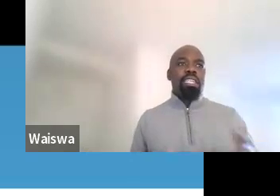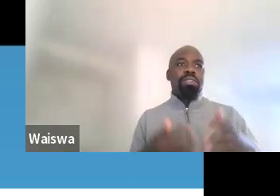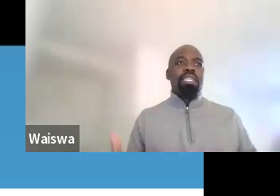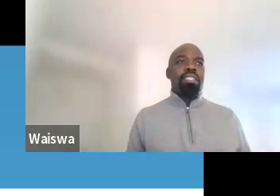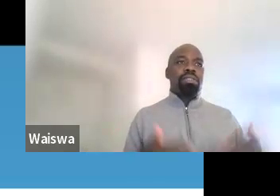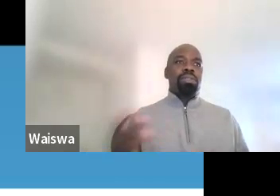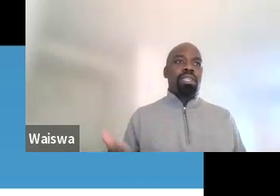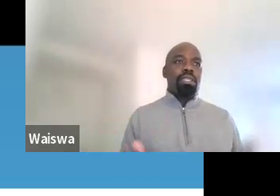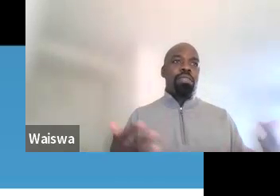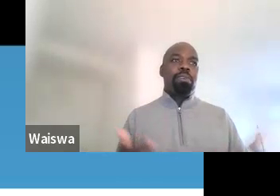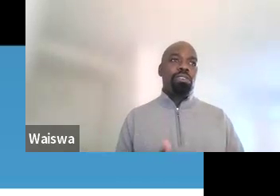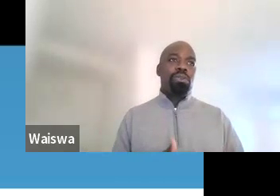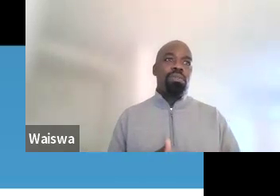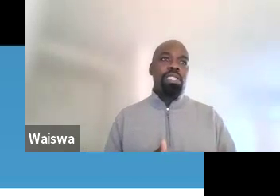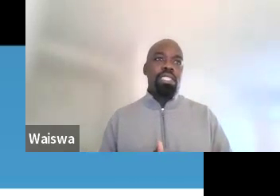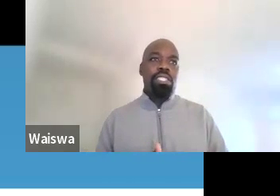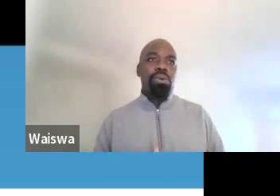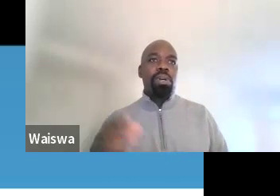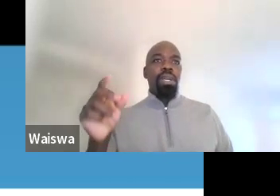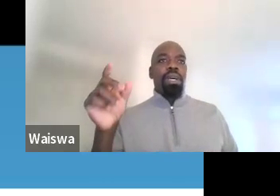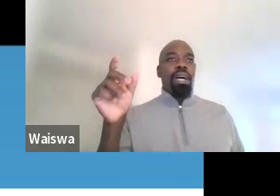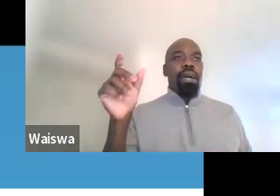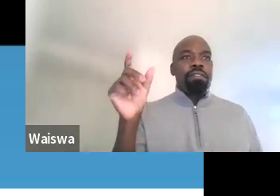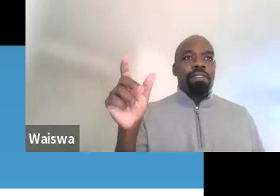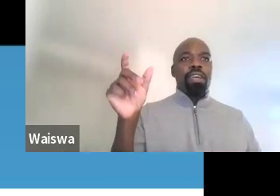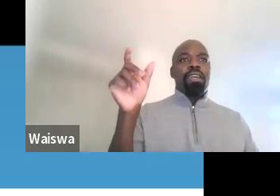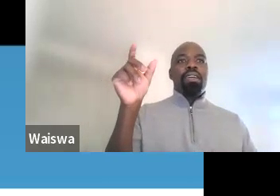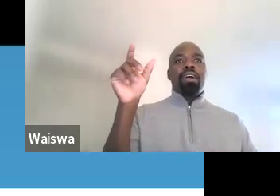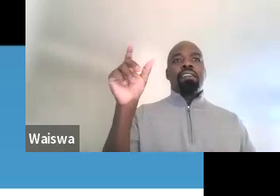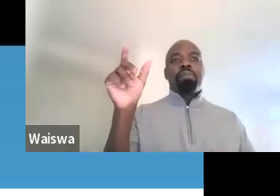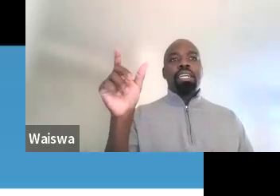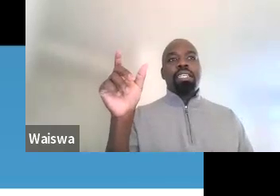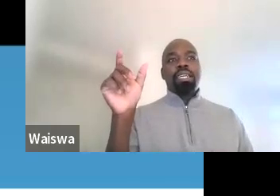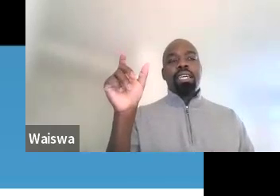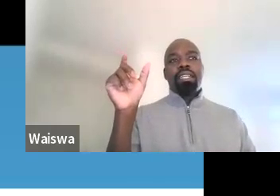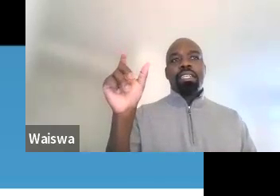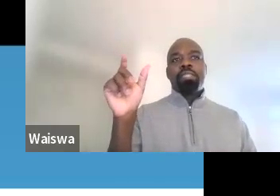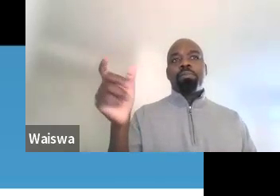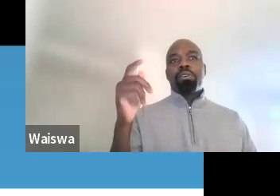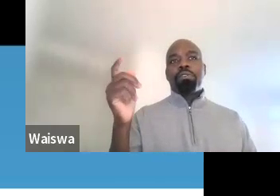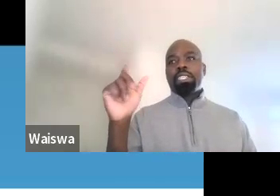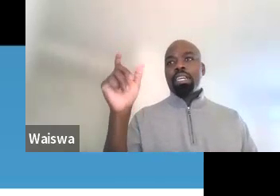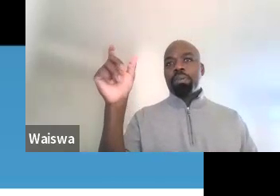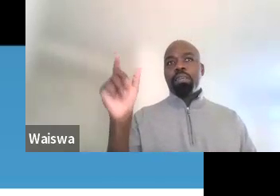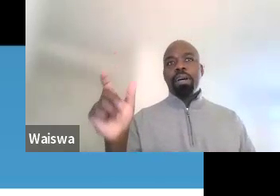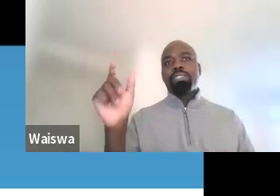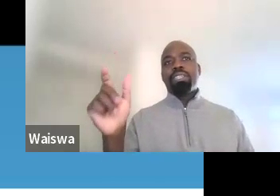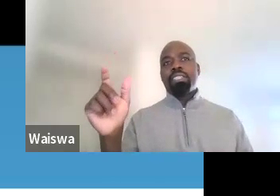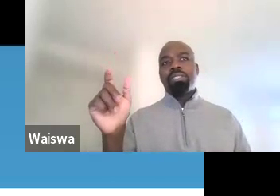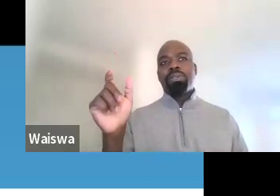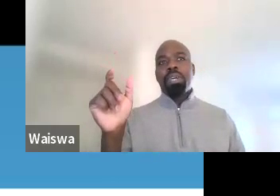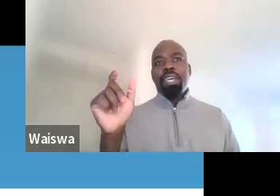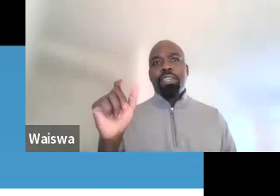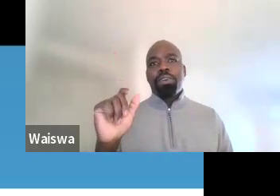want to tailor your letter to the person you're addressing it. So if they have played a leadership role, for example, in the past